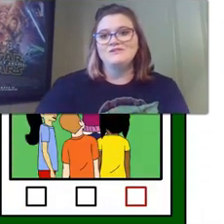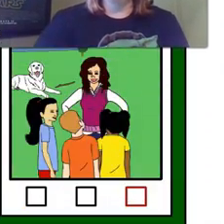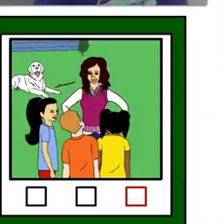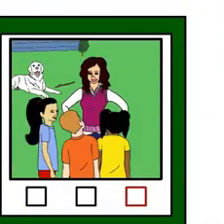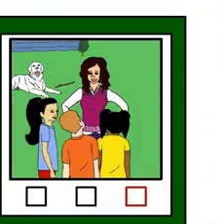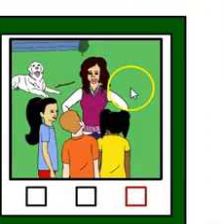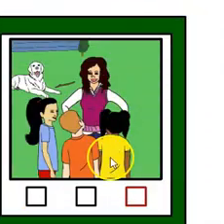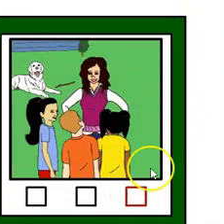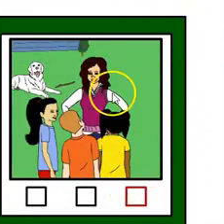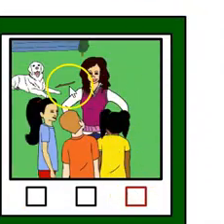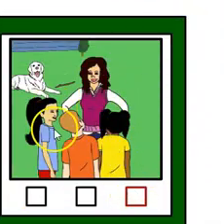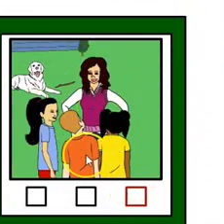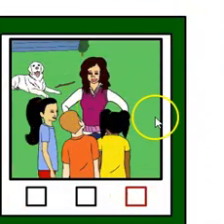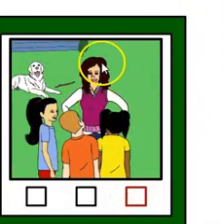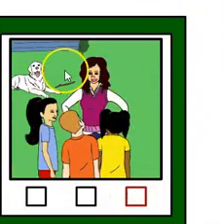here's our picture.